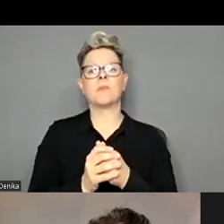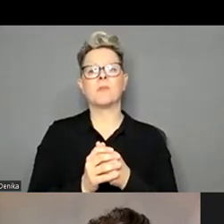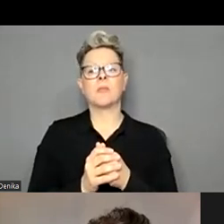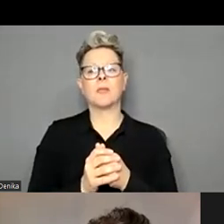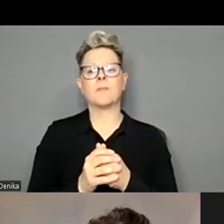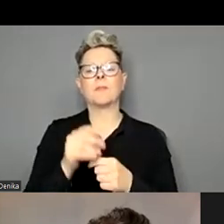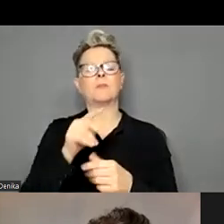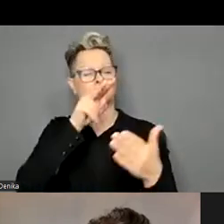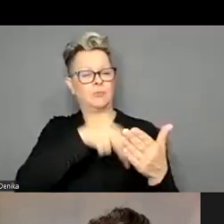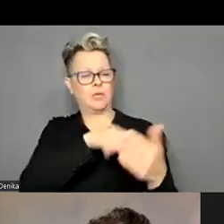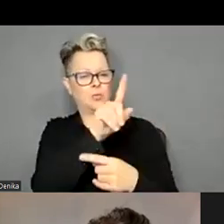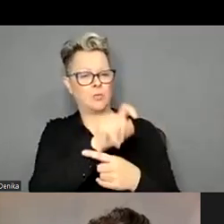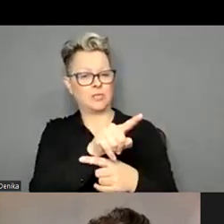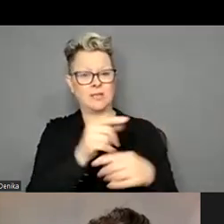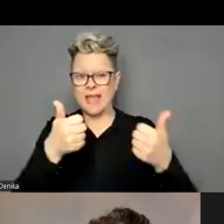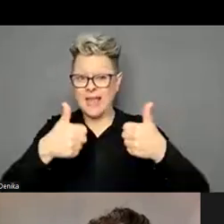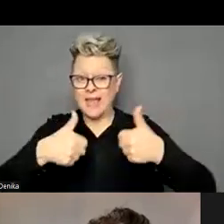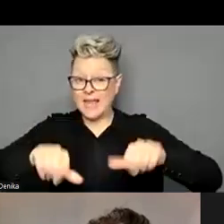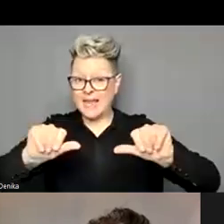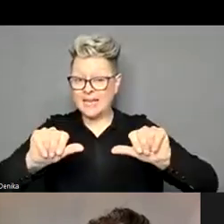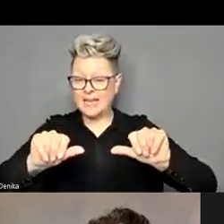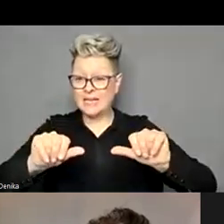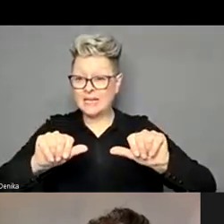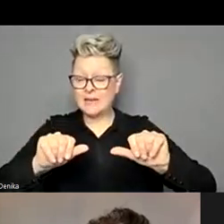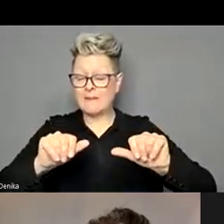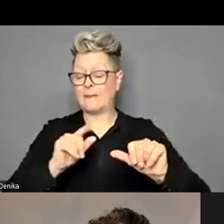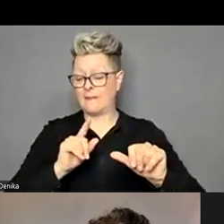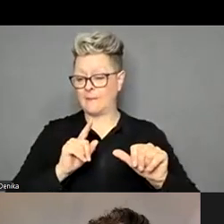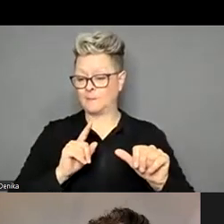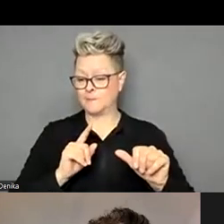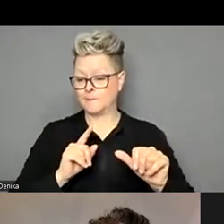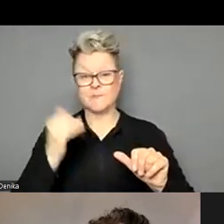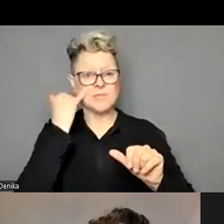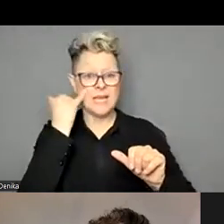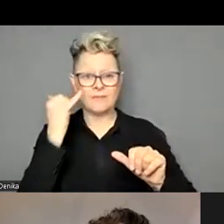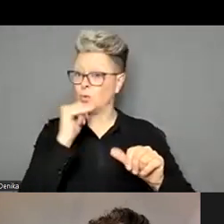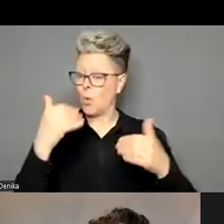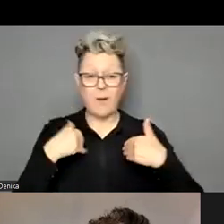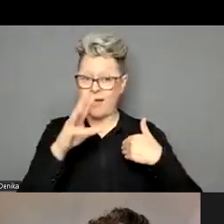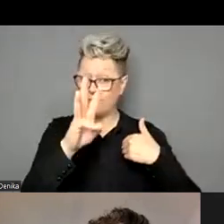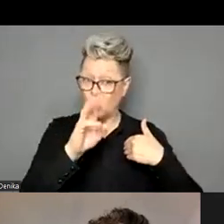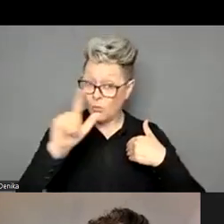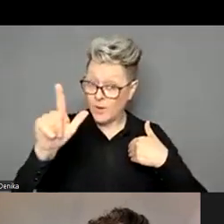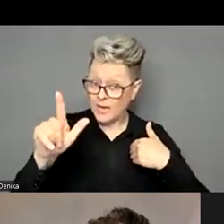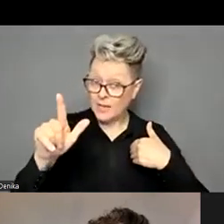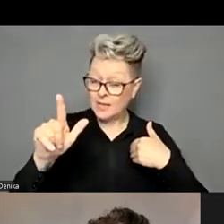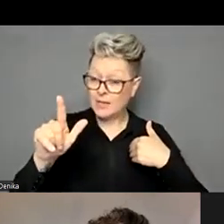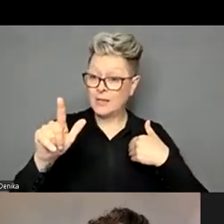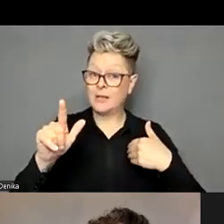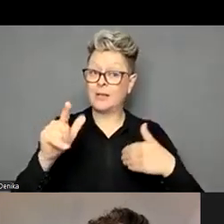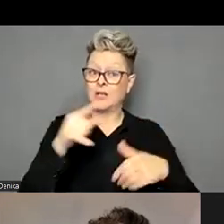are there none? Sorry, implications on not having a will if you have kids or